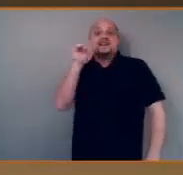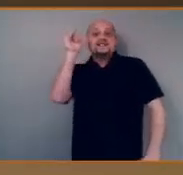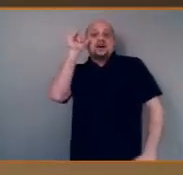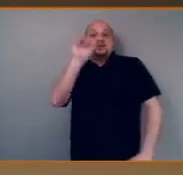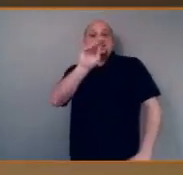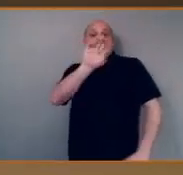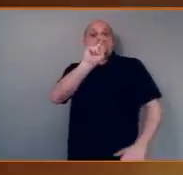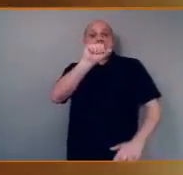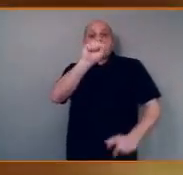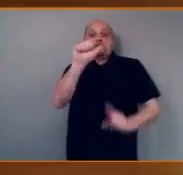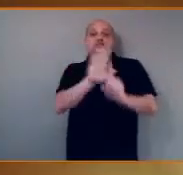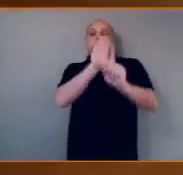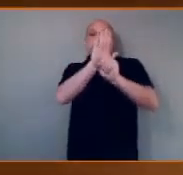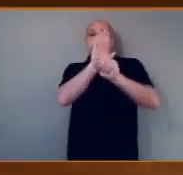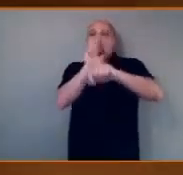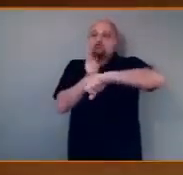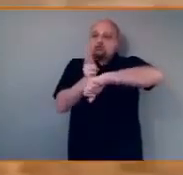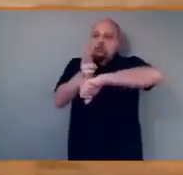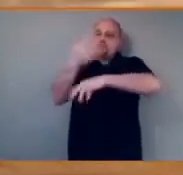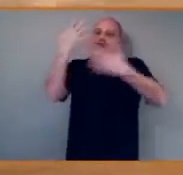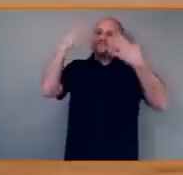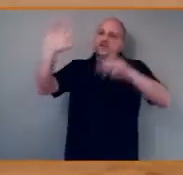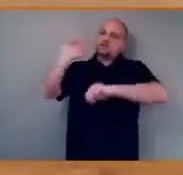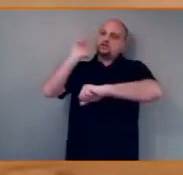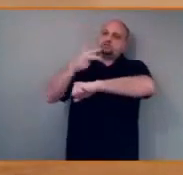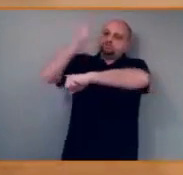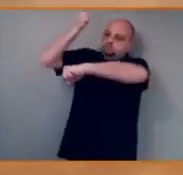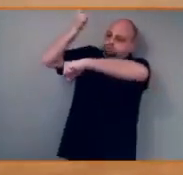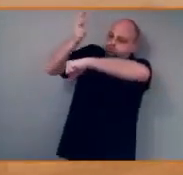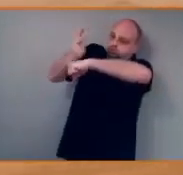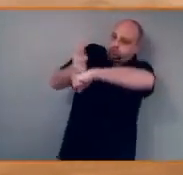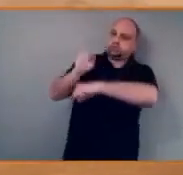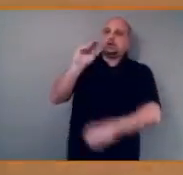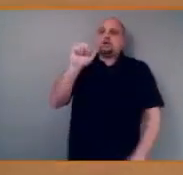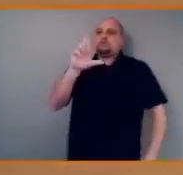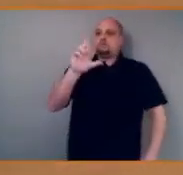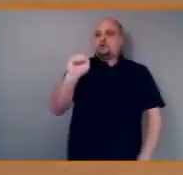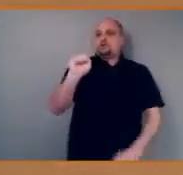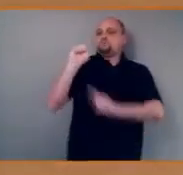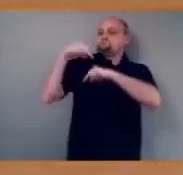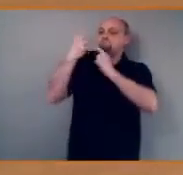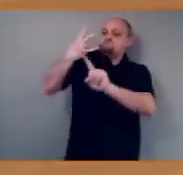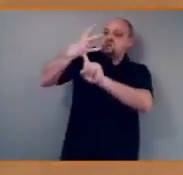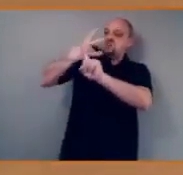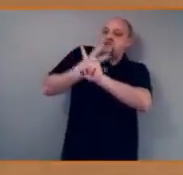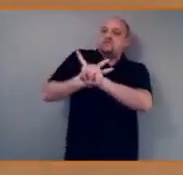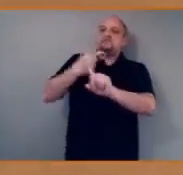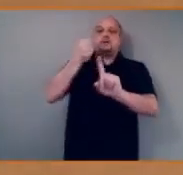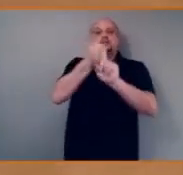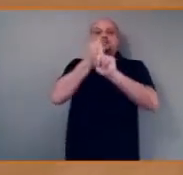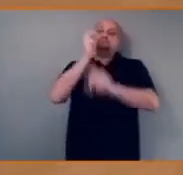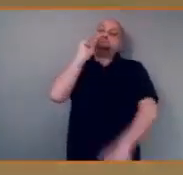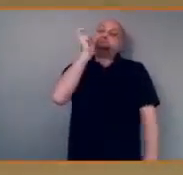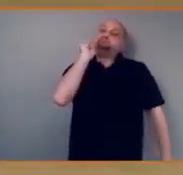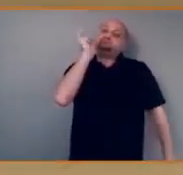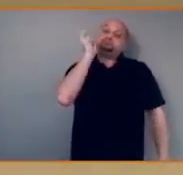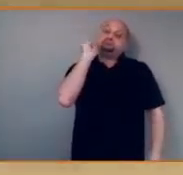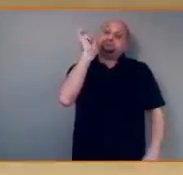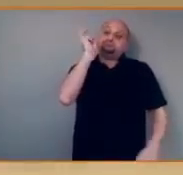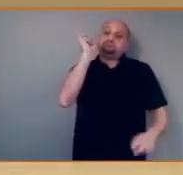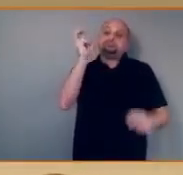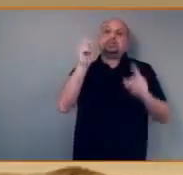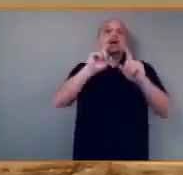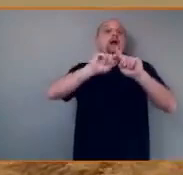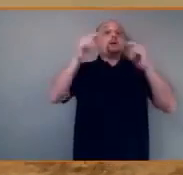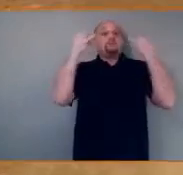rover successfully landed on Mars. Over the past 7 months, Perseverance has been en route to the Red Planet, and now it is